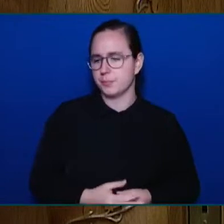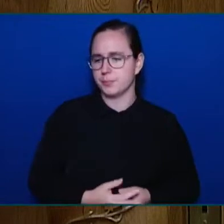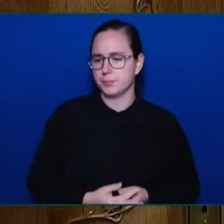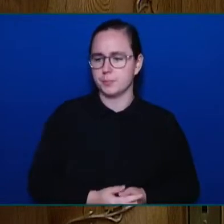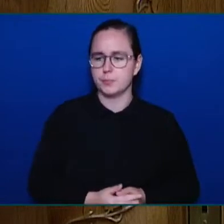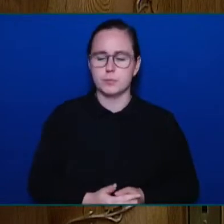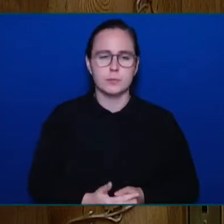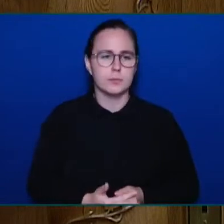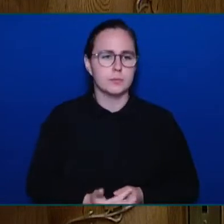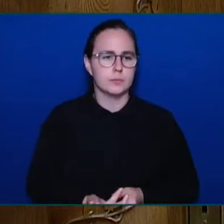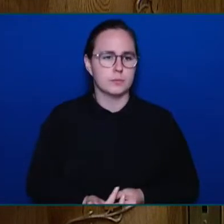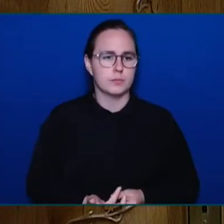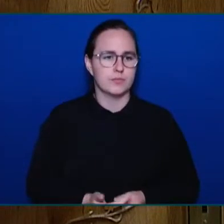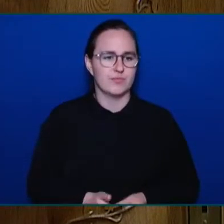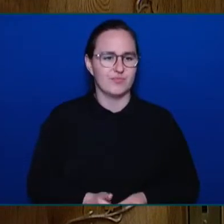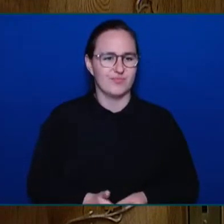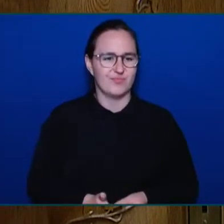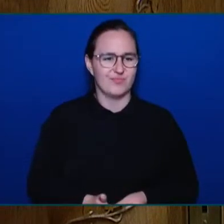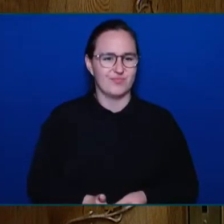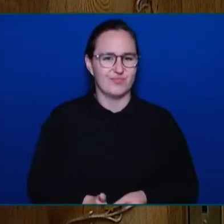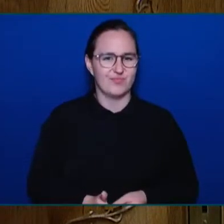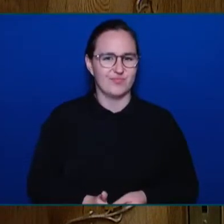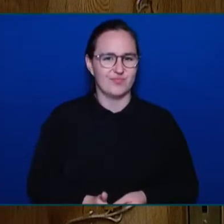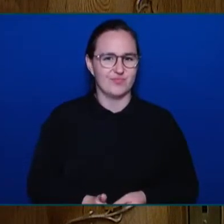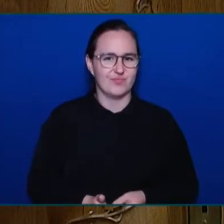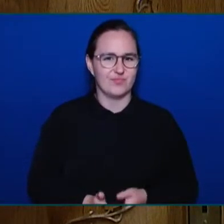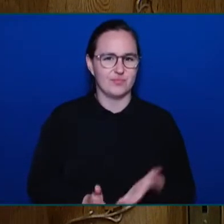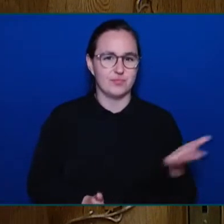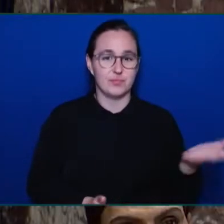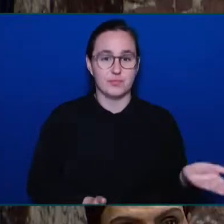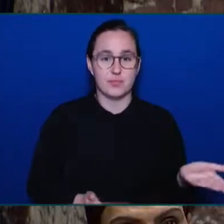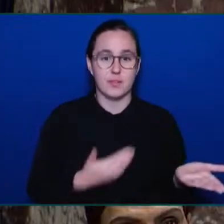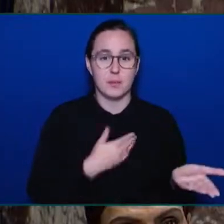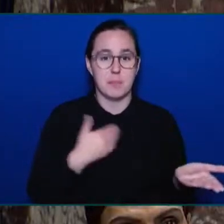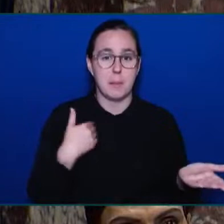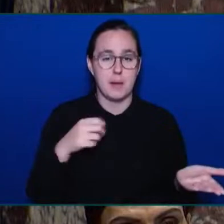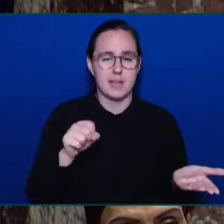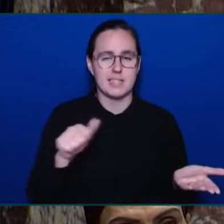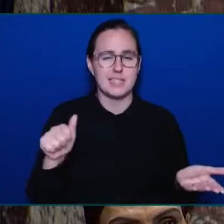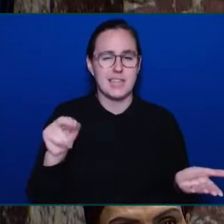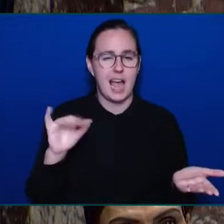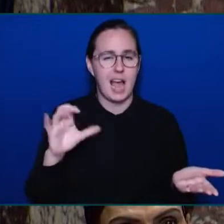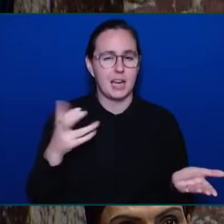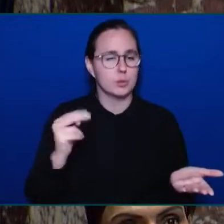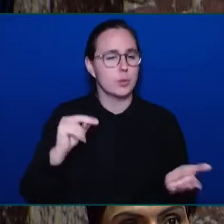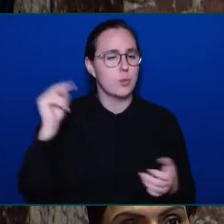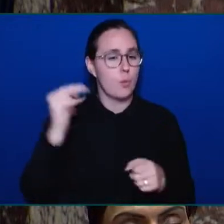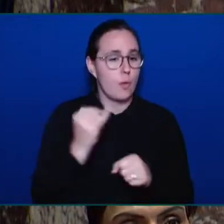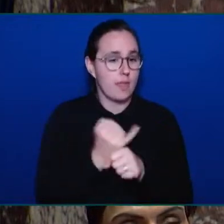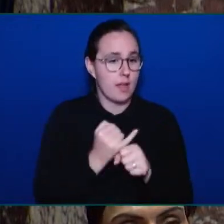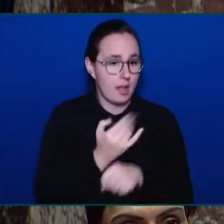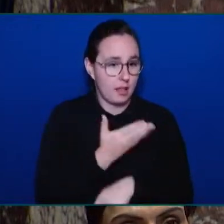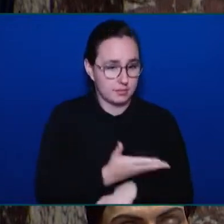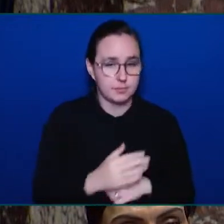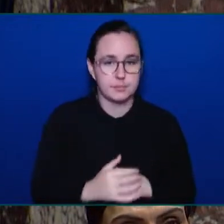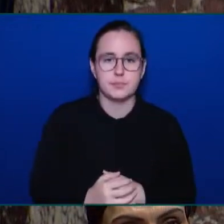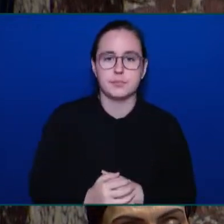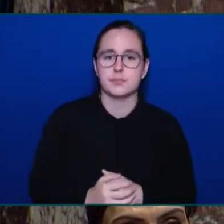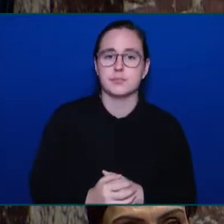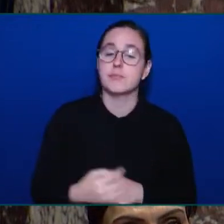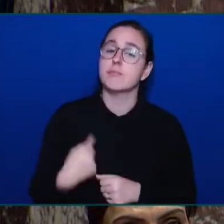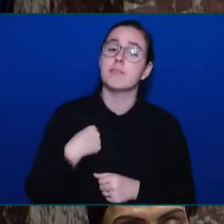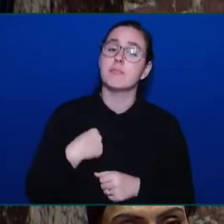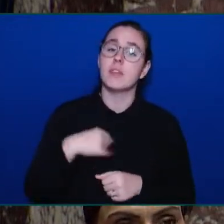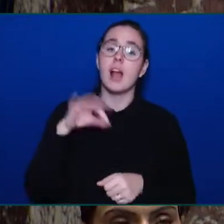Member for Saanich North and Islands. Yeah, thank you, Mr. Speaker. I was elected in Central Saanich in November 2008, and that night I received a